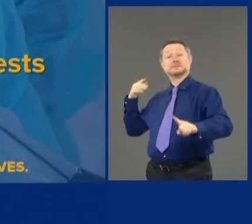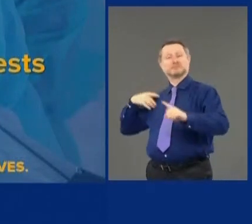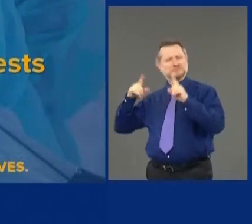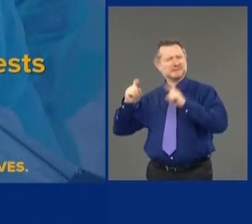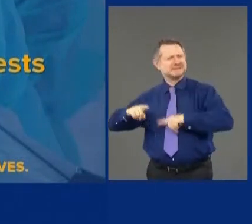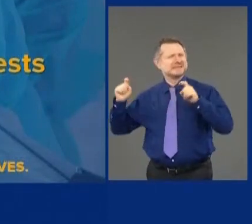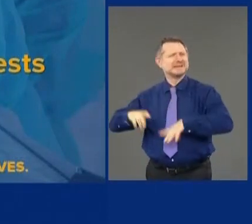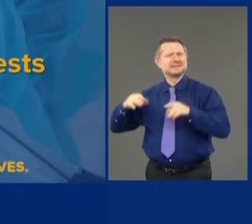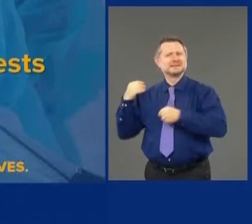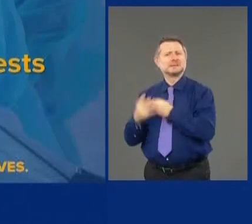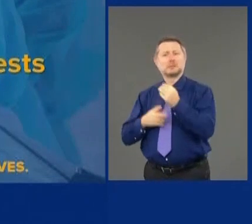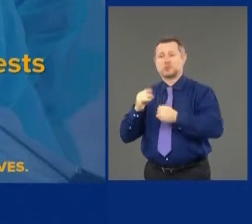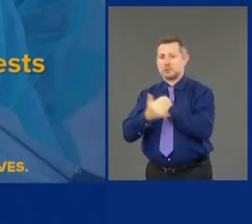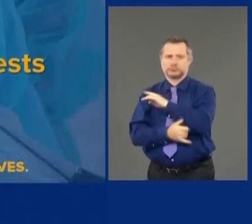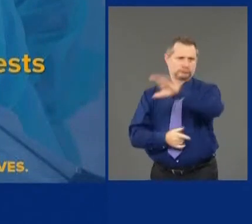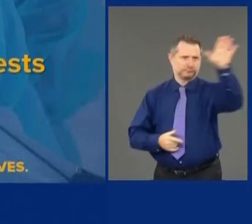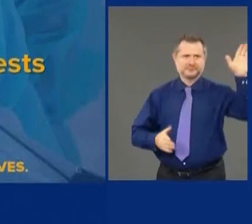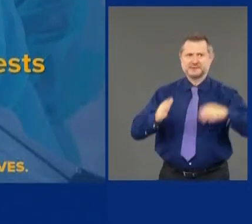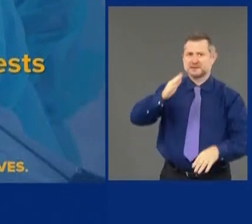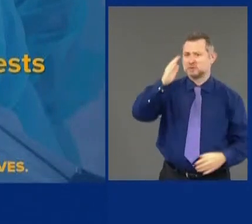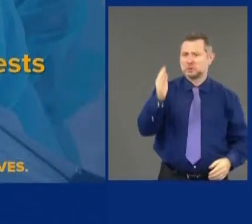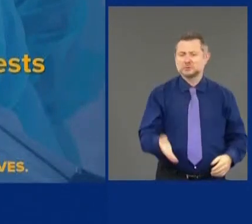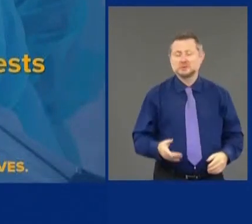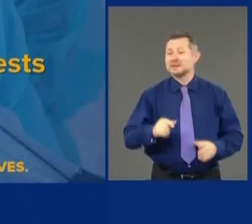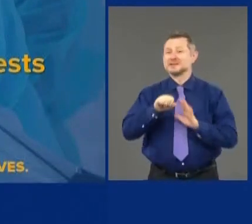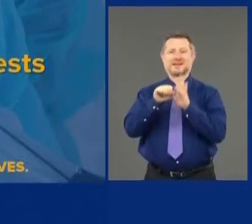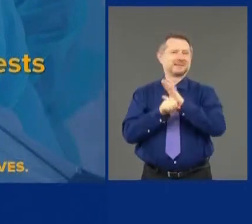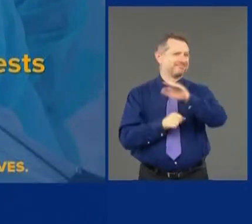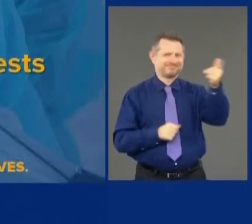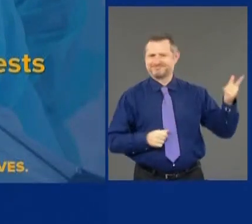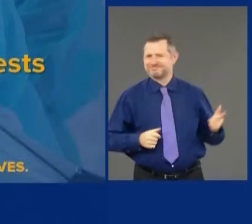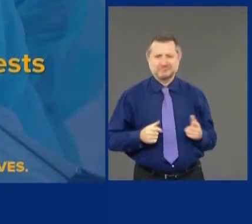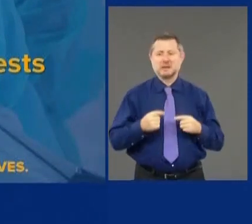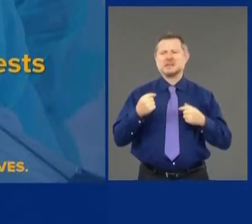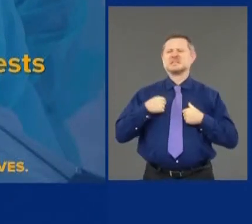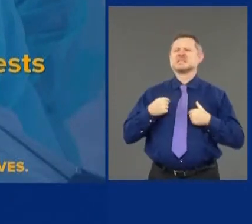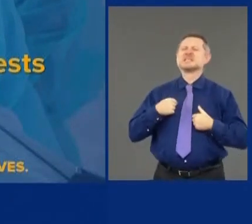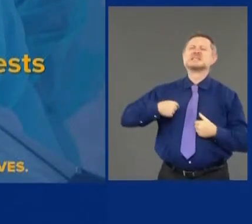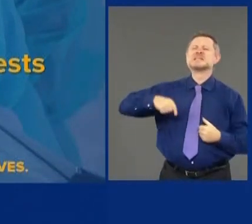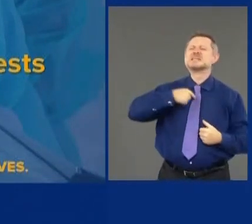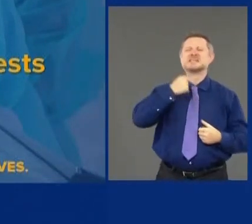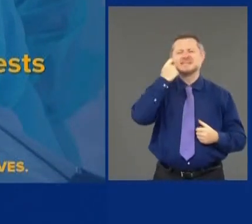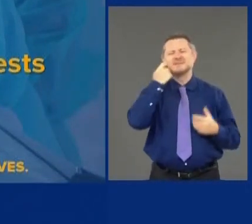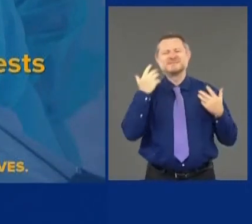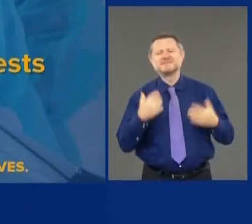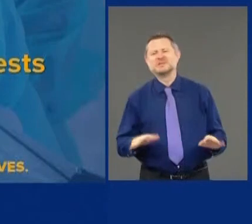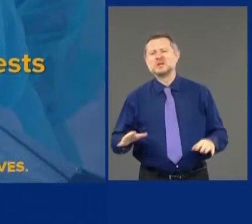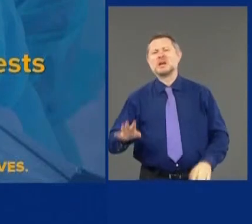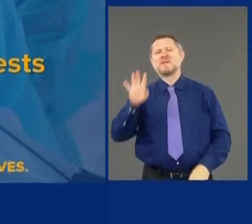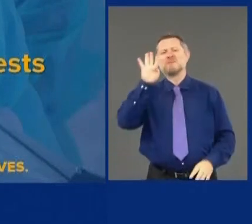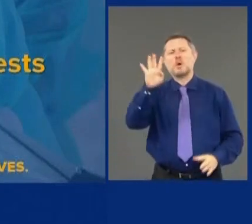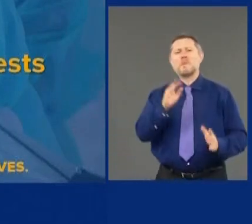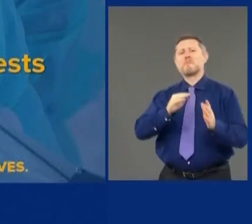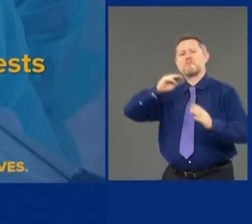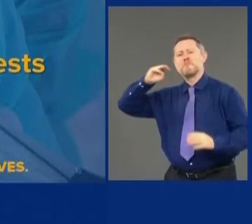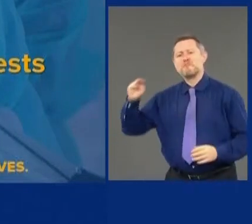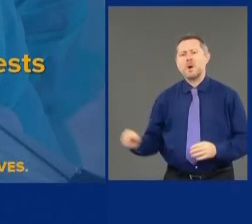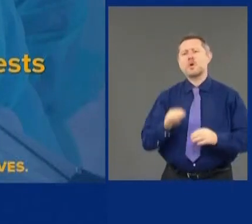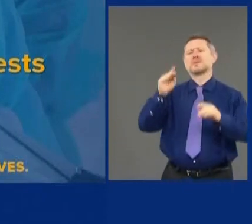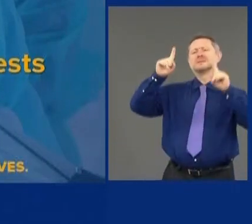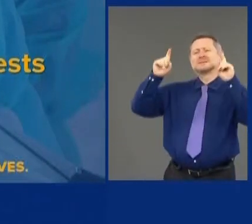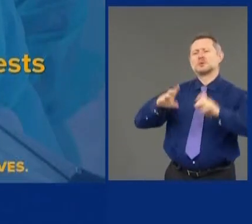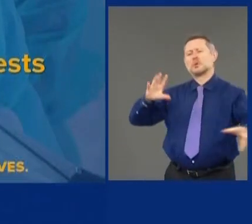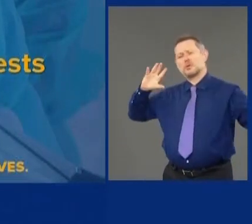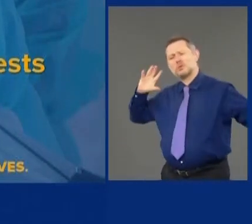doing it. But we just finished 4 million tests in New York. We only have